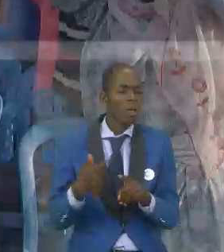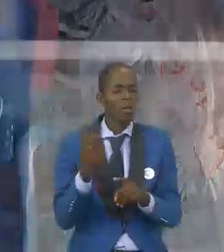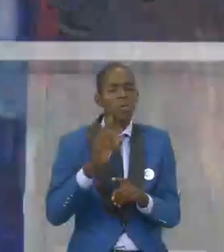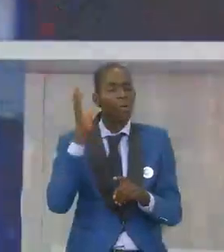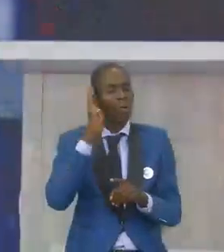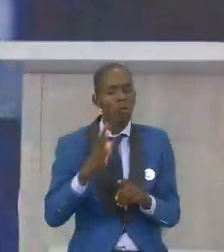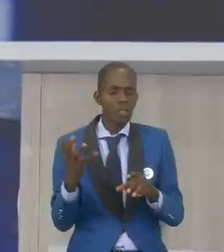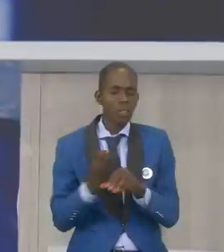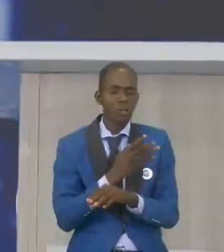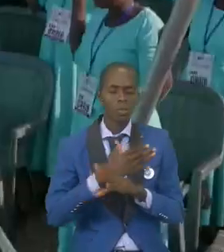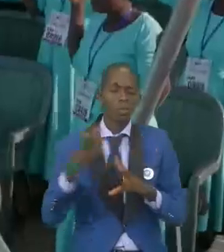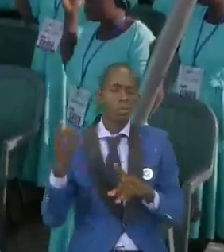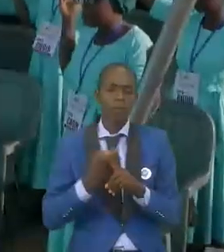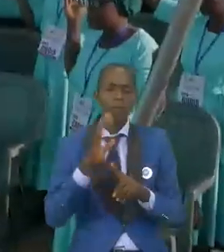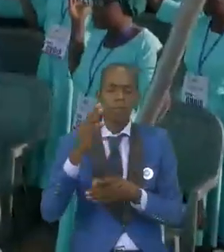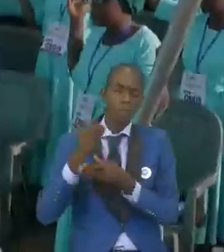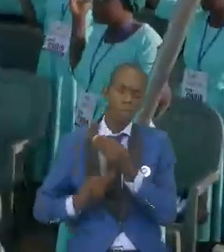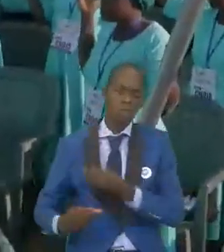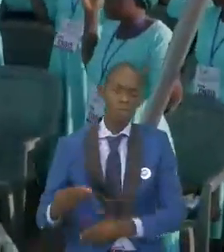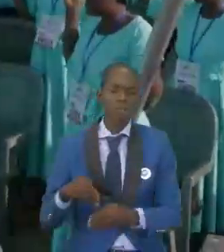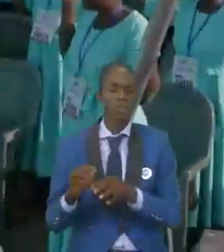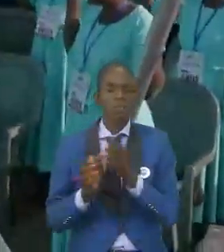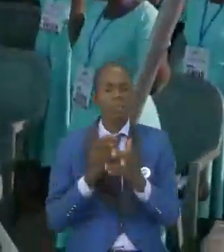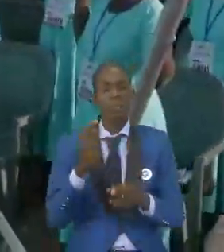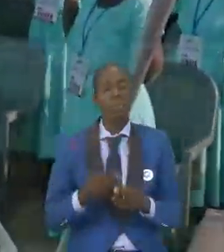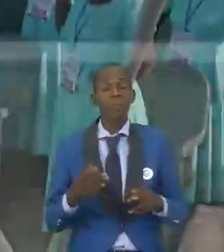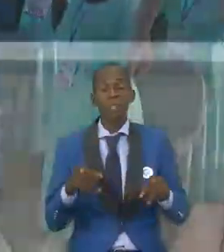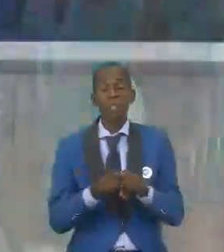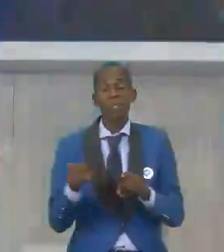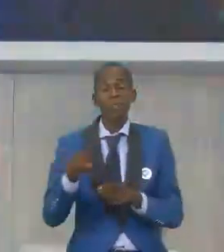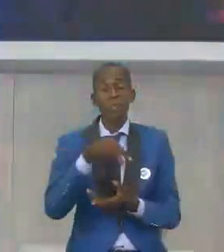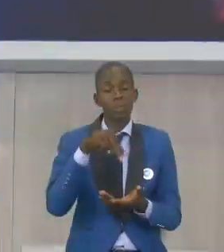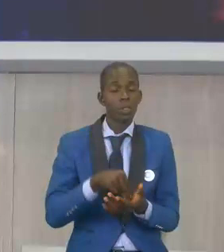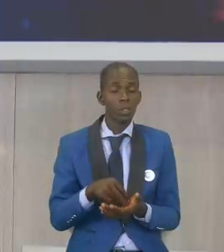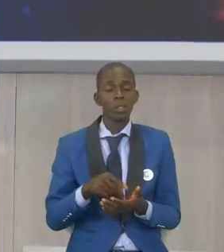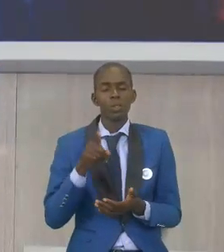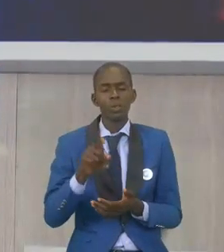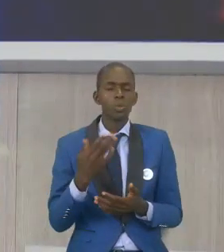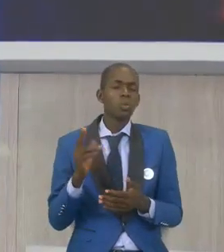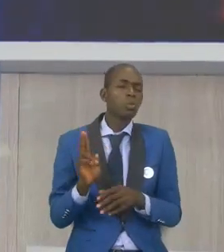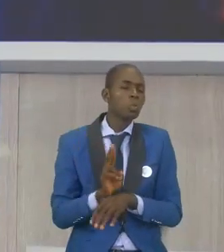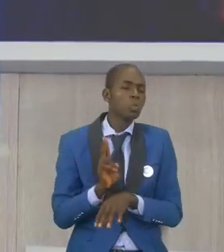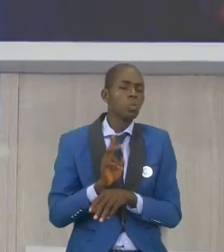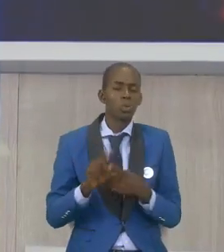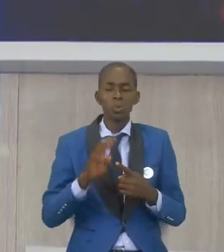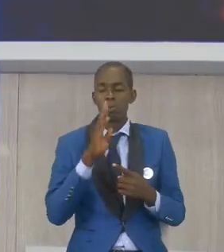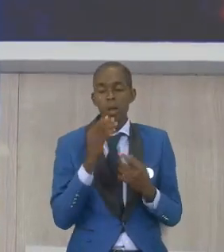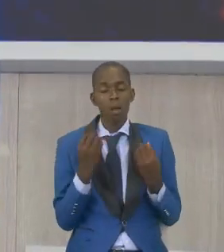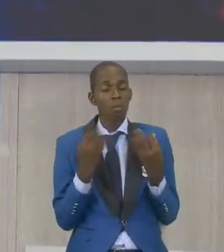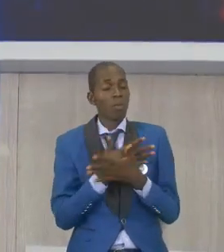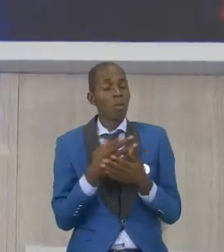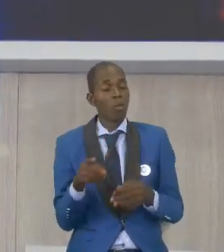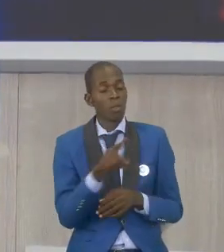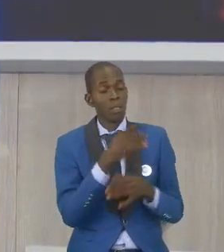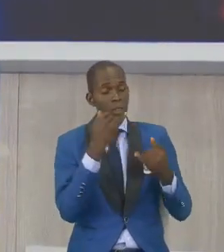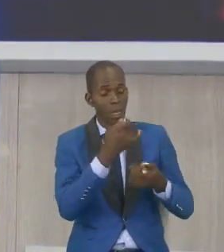drive you away from your inheritance. As you stand, you used to be afraid of them. They will